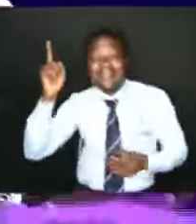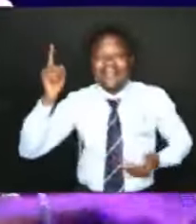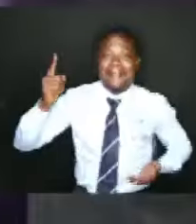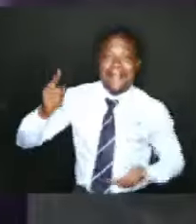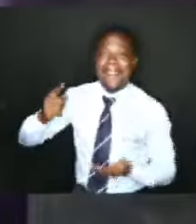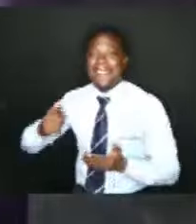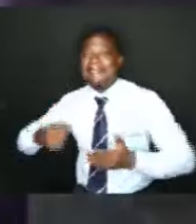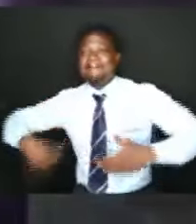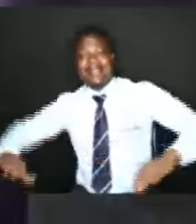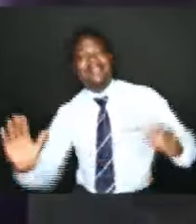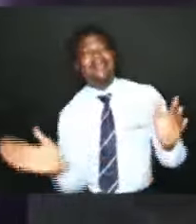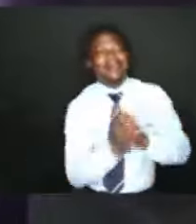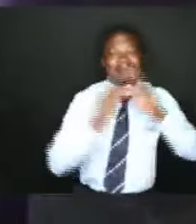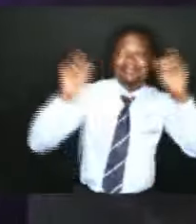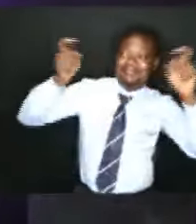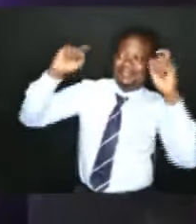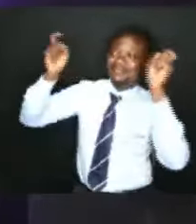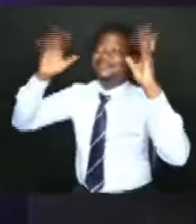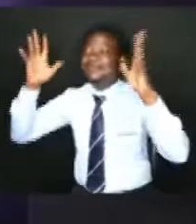hallelujah, hallelujah, hallelujah, hallelujah.